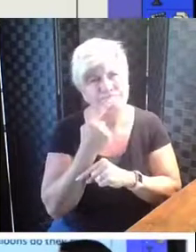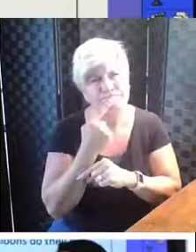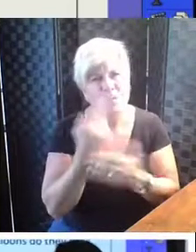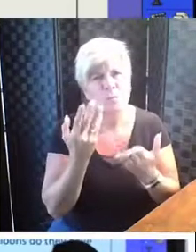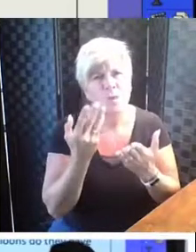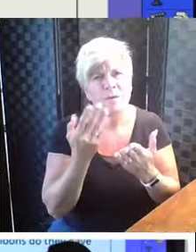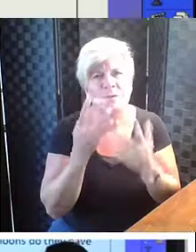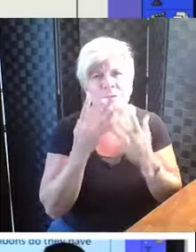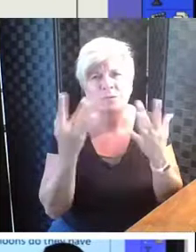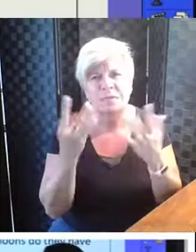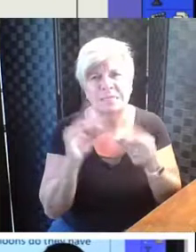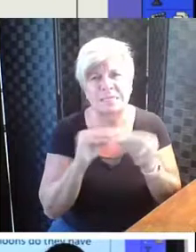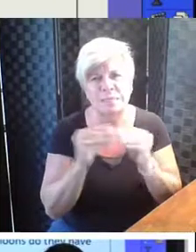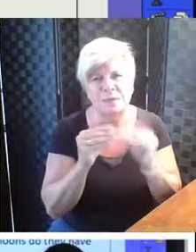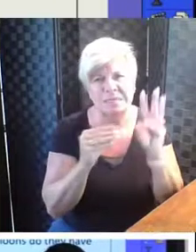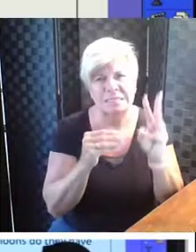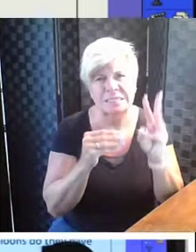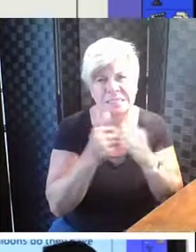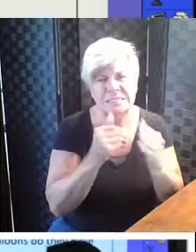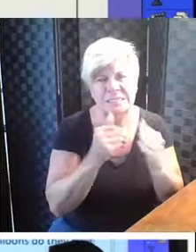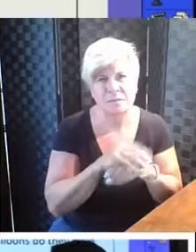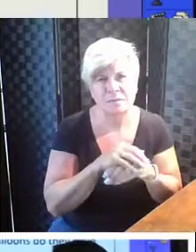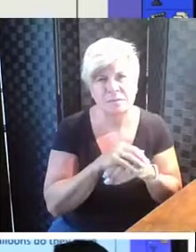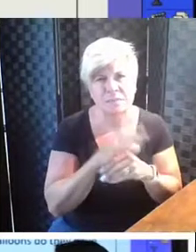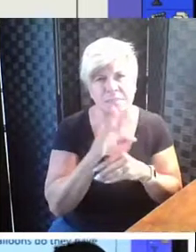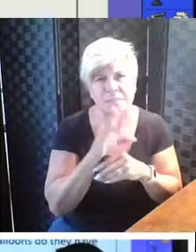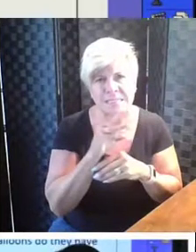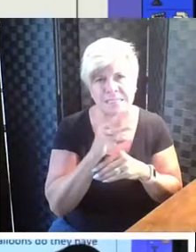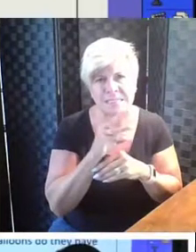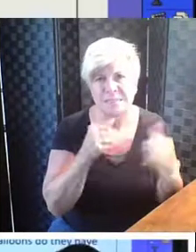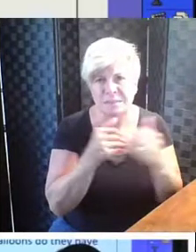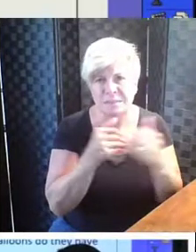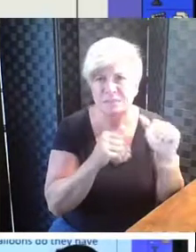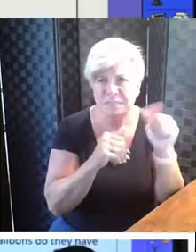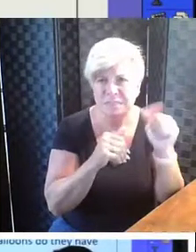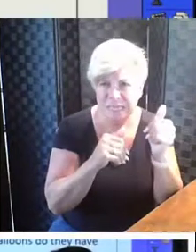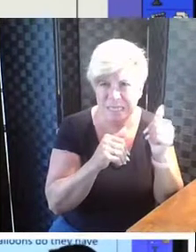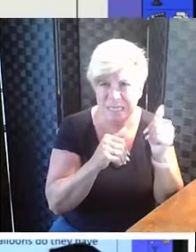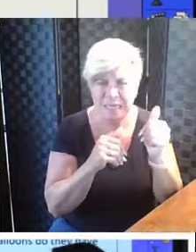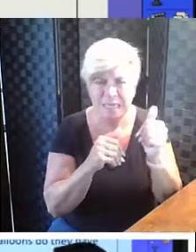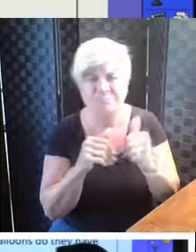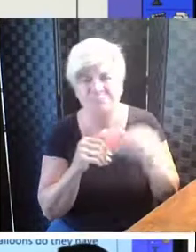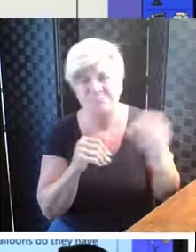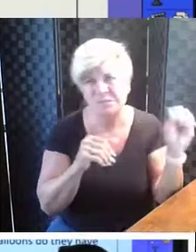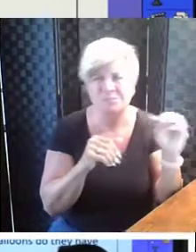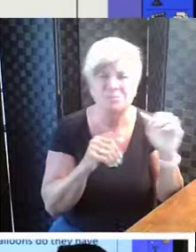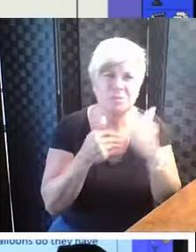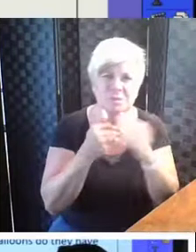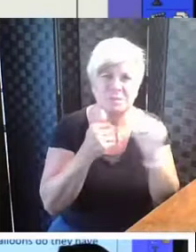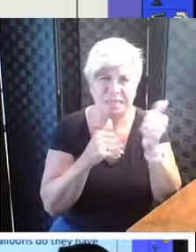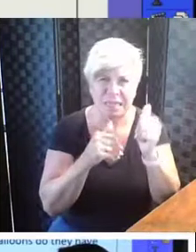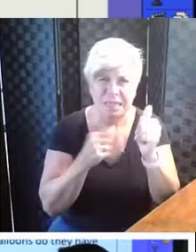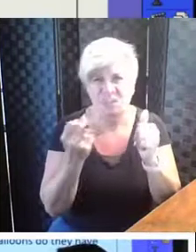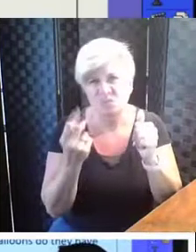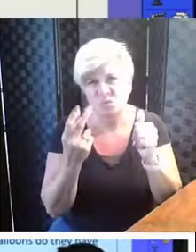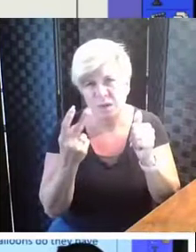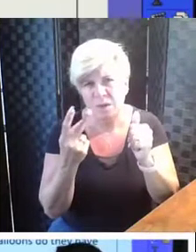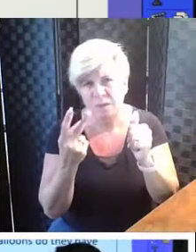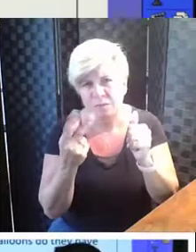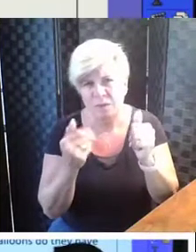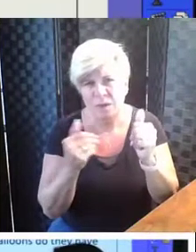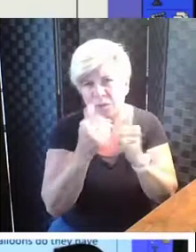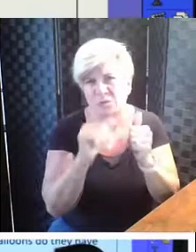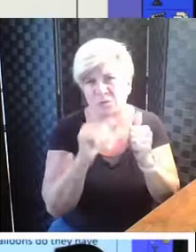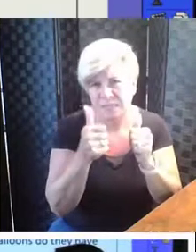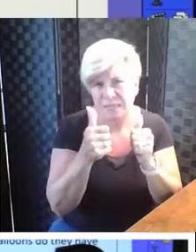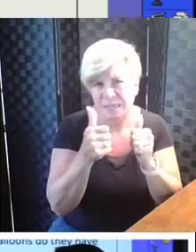friendly number is 6 near? Well, it's kind of close to 10. It's closer to 10 than 0. And 12 is closer to